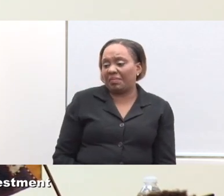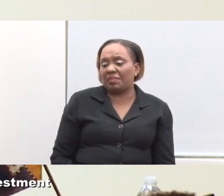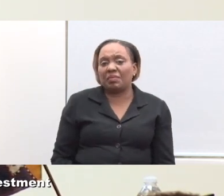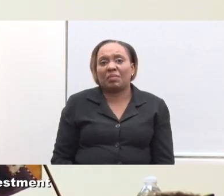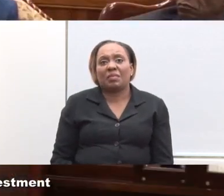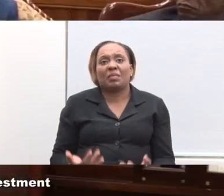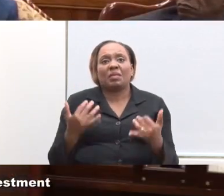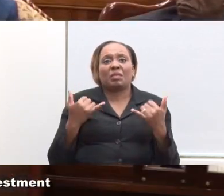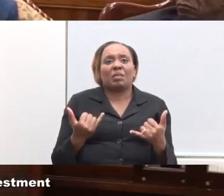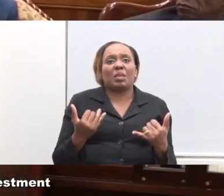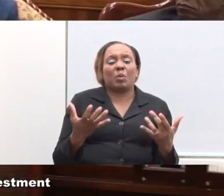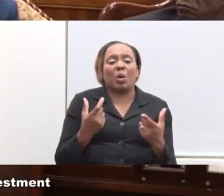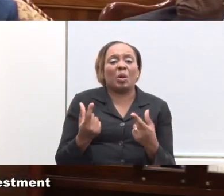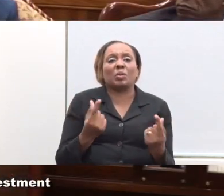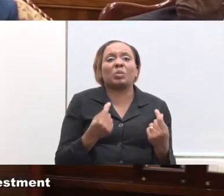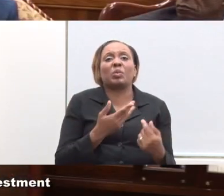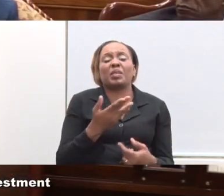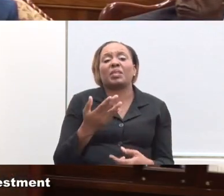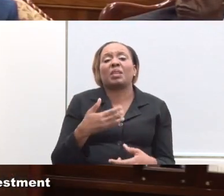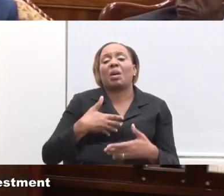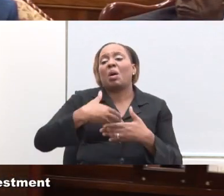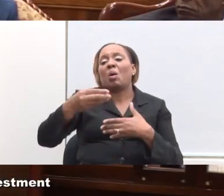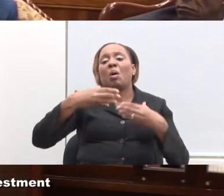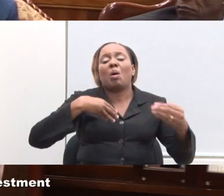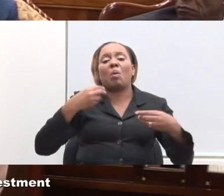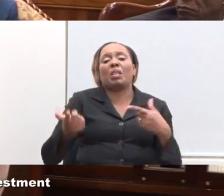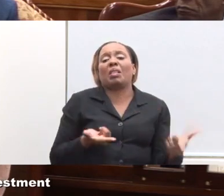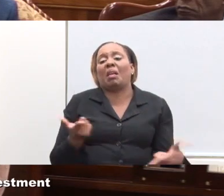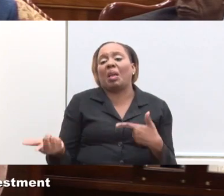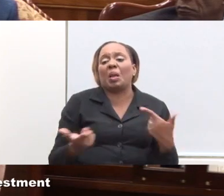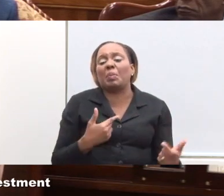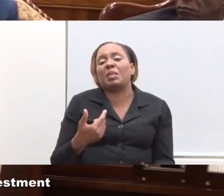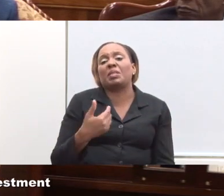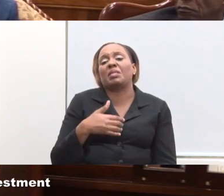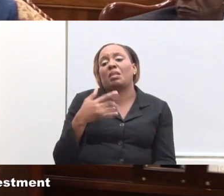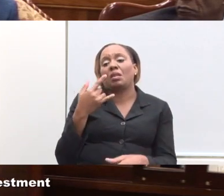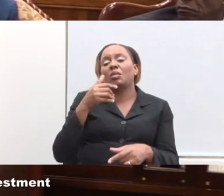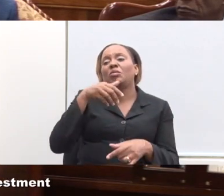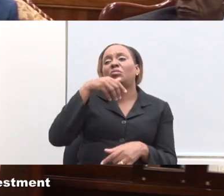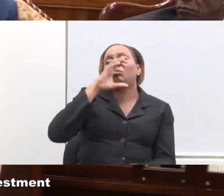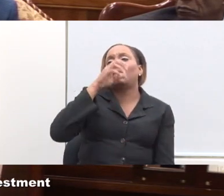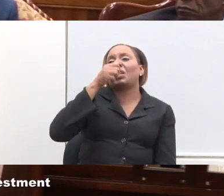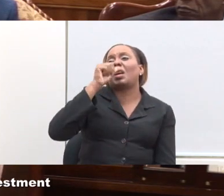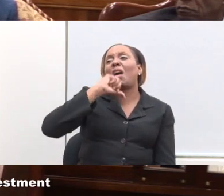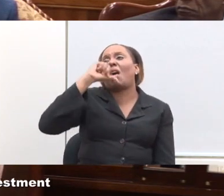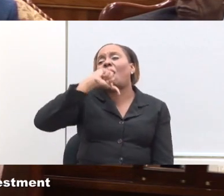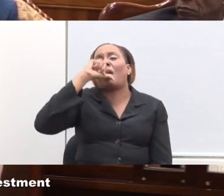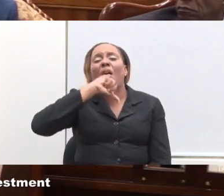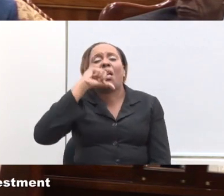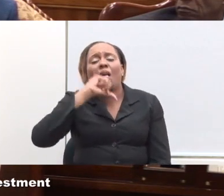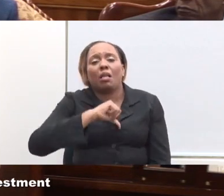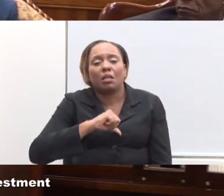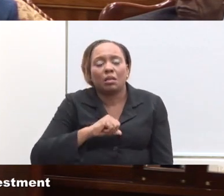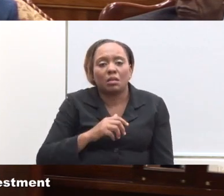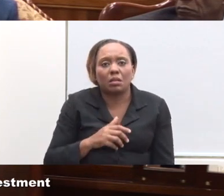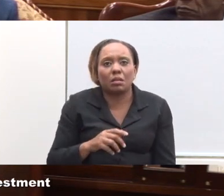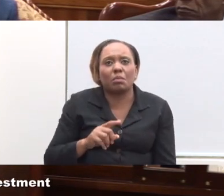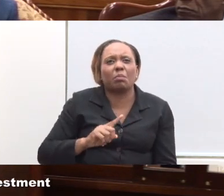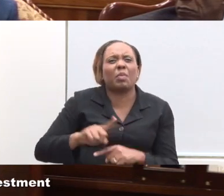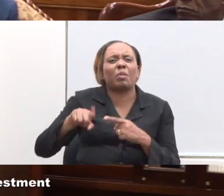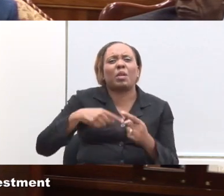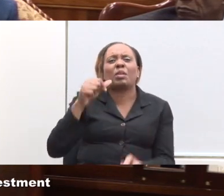shouldn't be doing in terms of liming and drinking and things on the ground. Sounds great. But at the end of the day, when a person drinks a